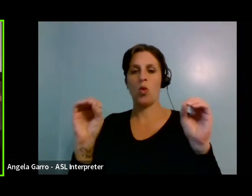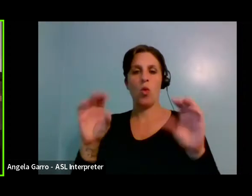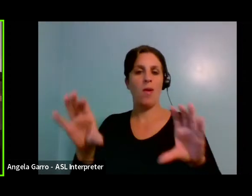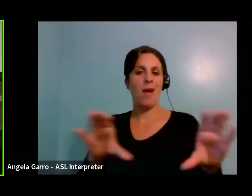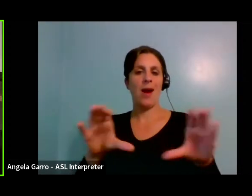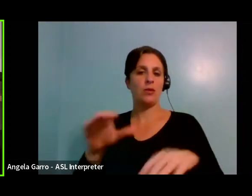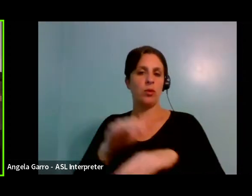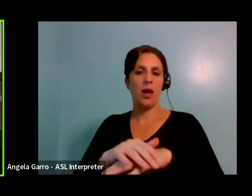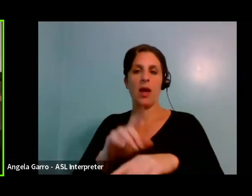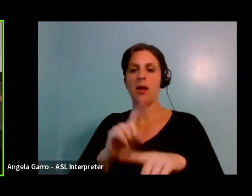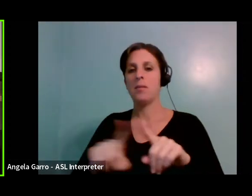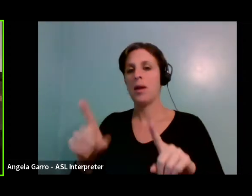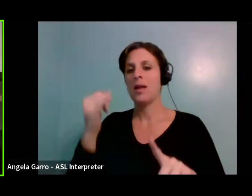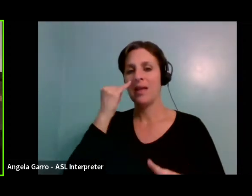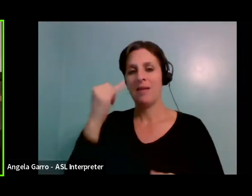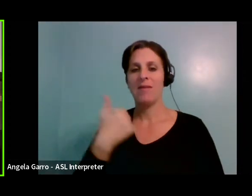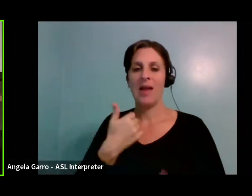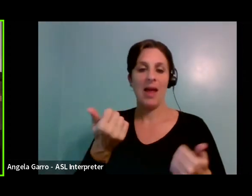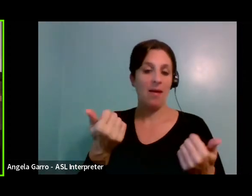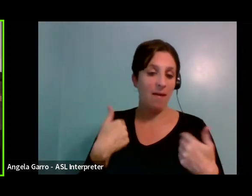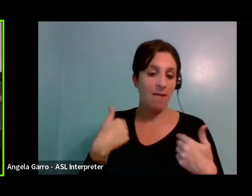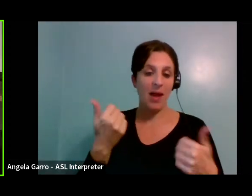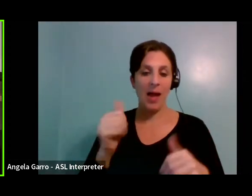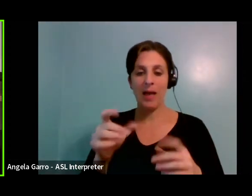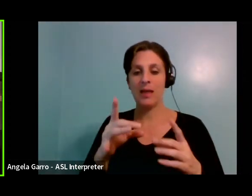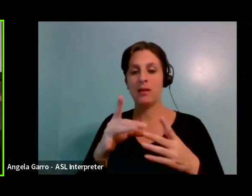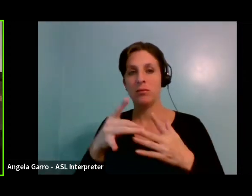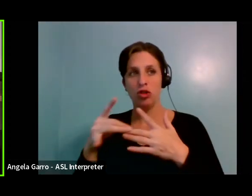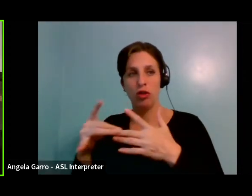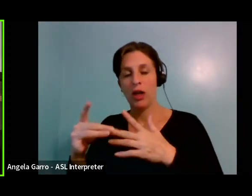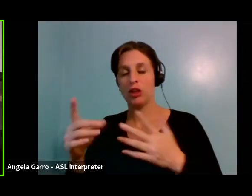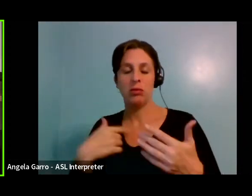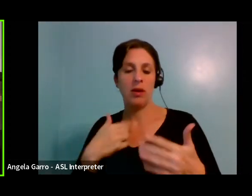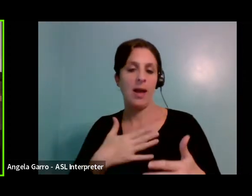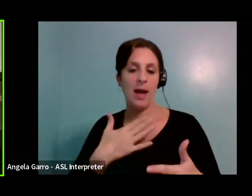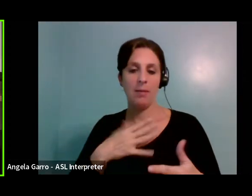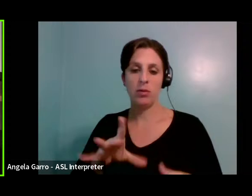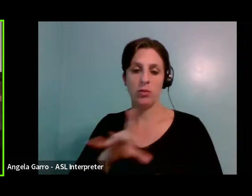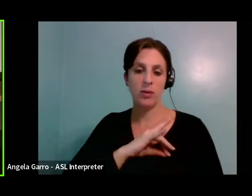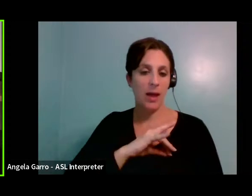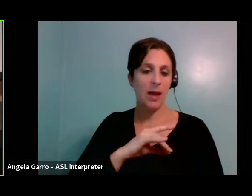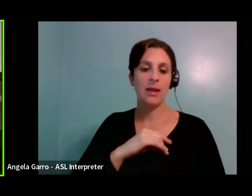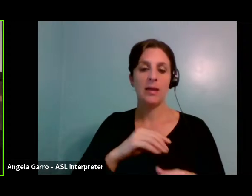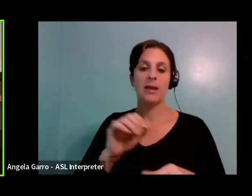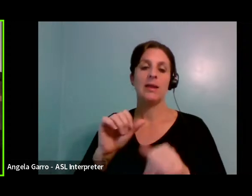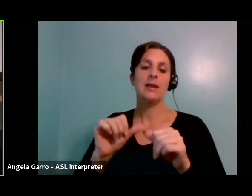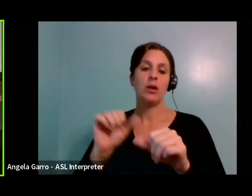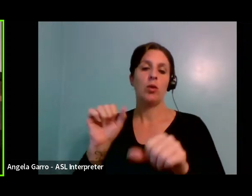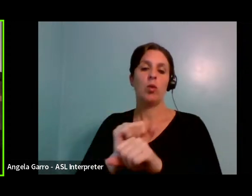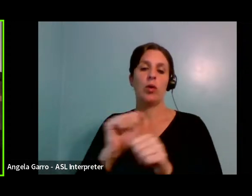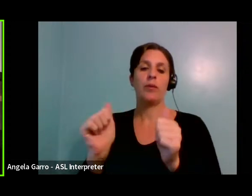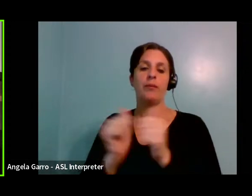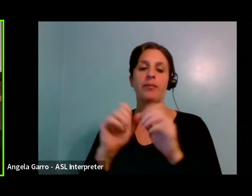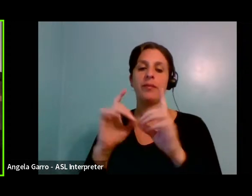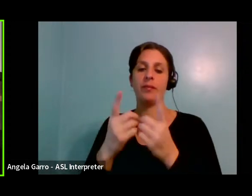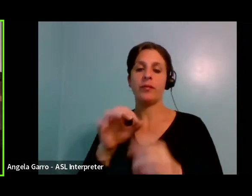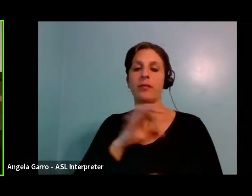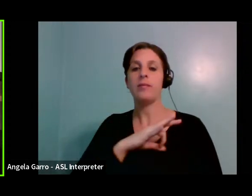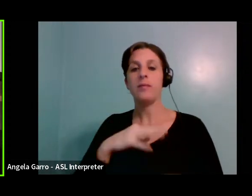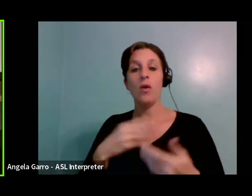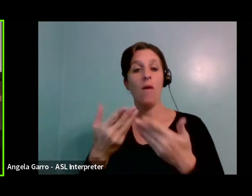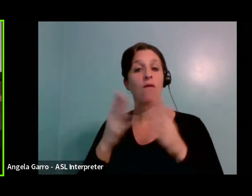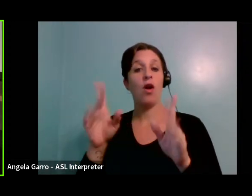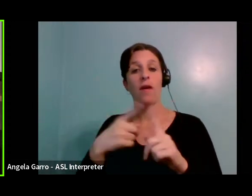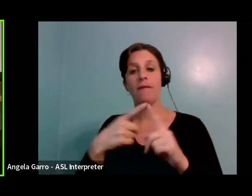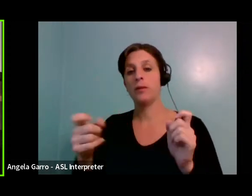there's any direction, I'm happy to take that and continue to work with district staff. But I would say overall, from the student point